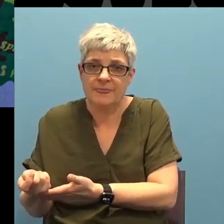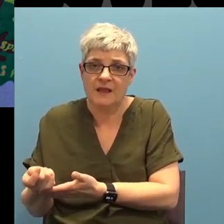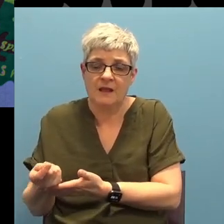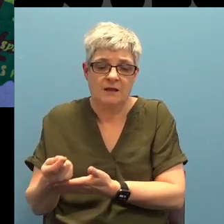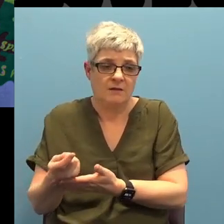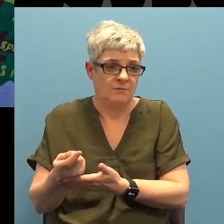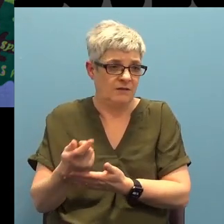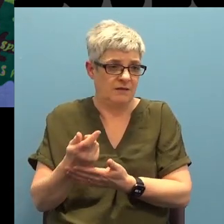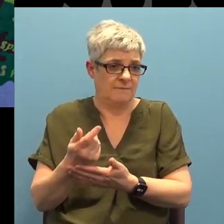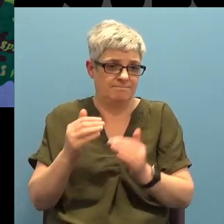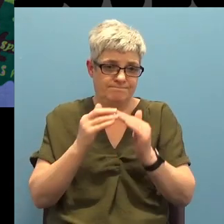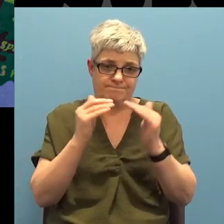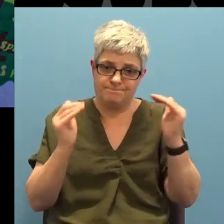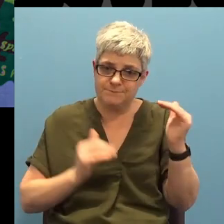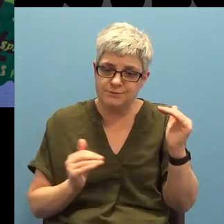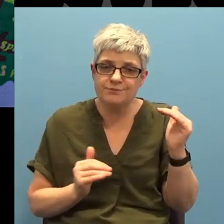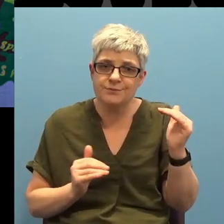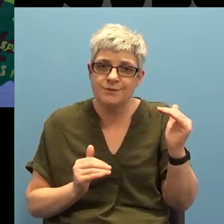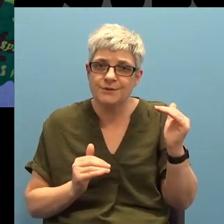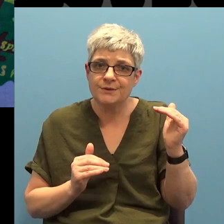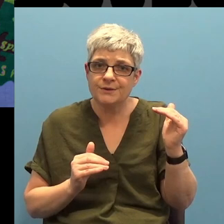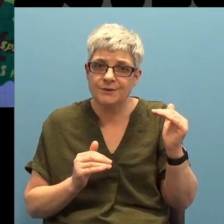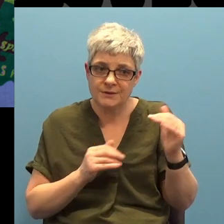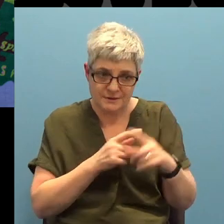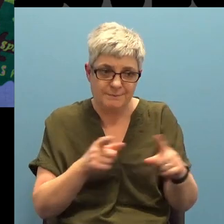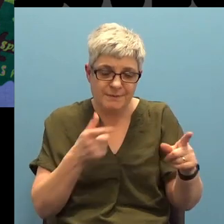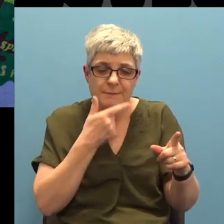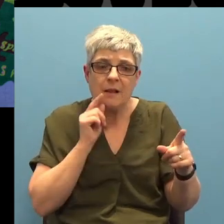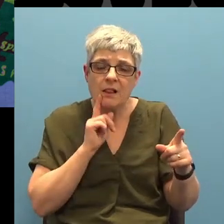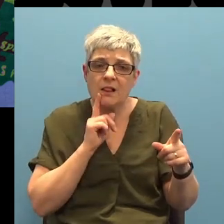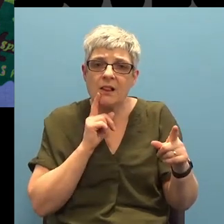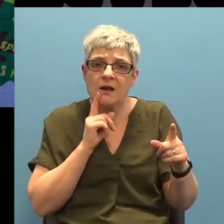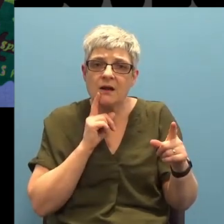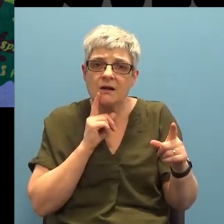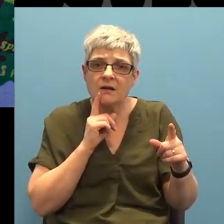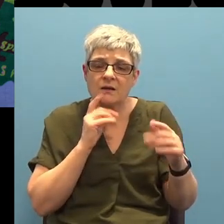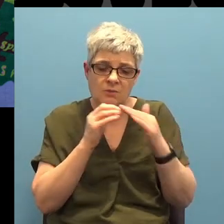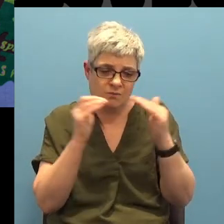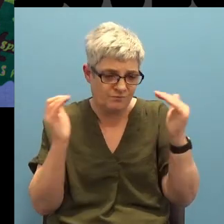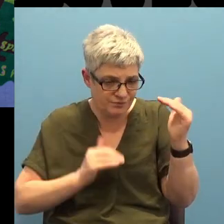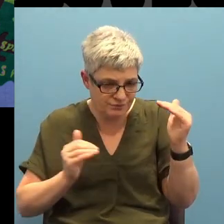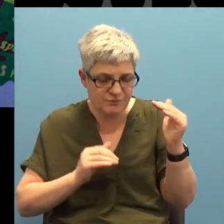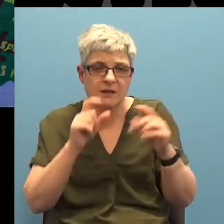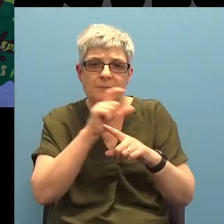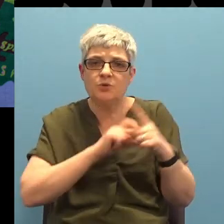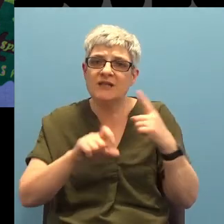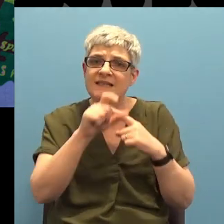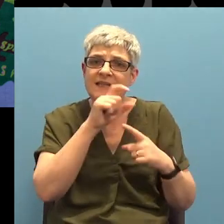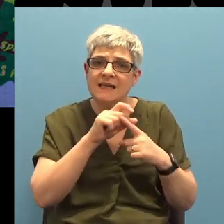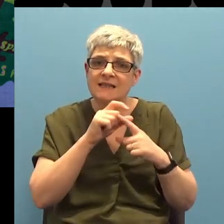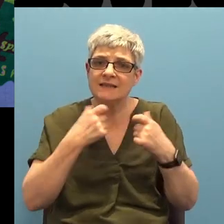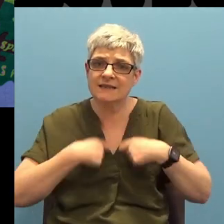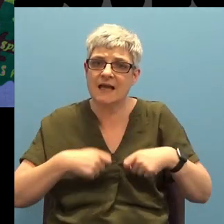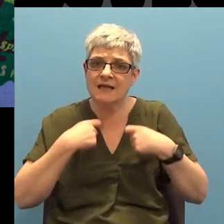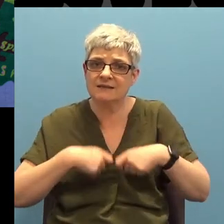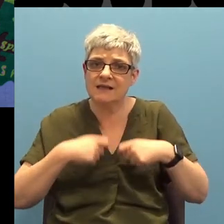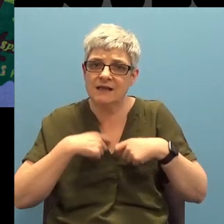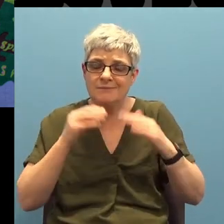We have become more unequal as a people, more unequal as a community and as a society.